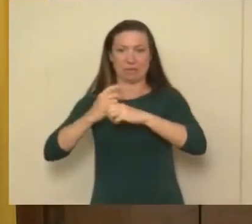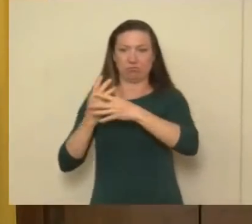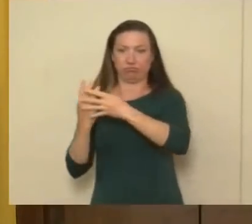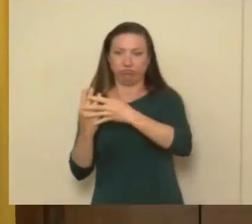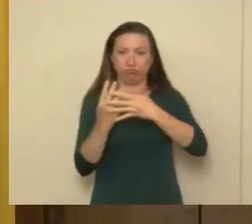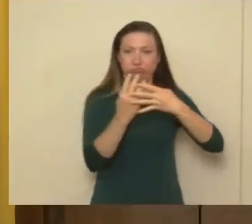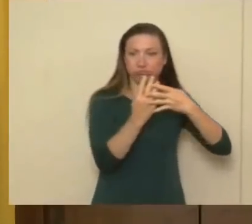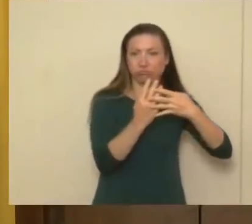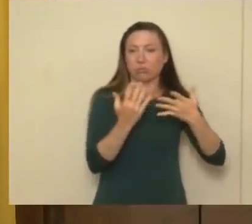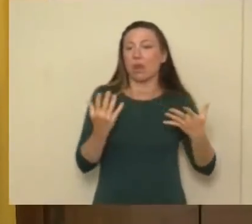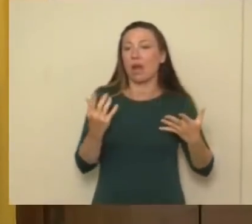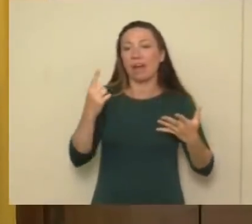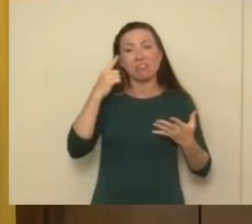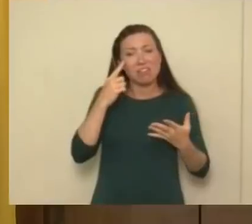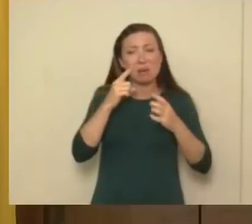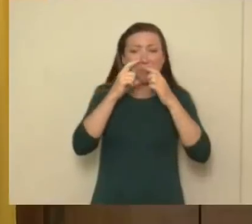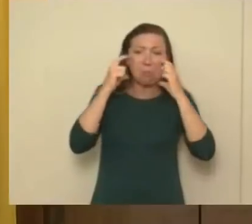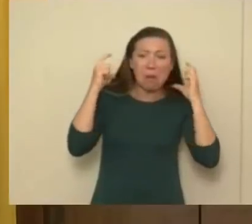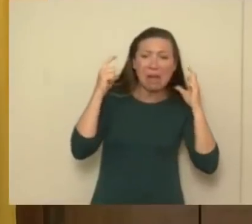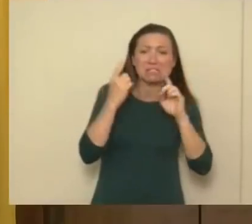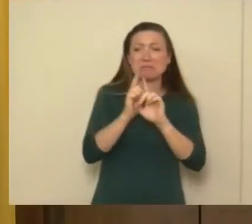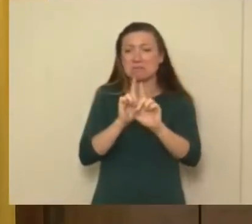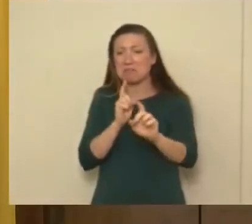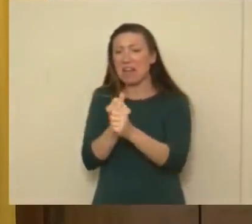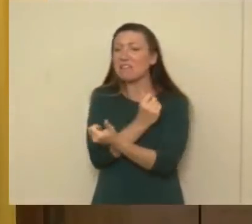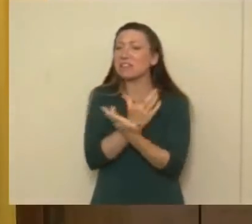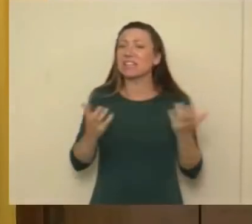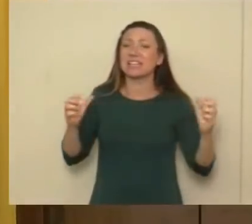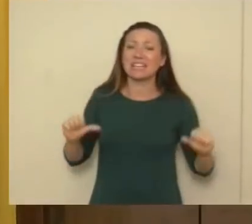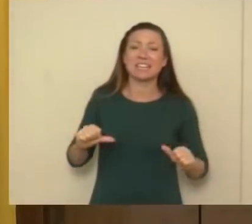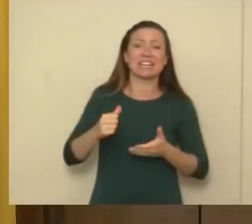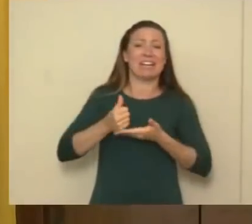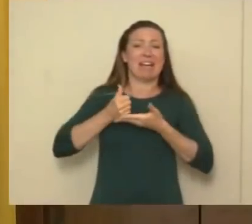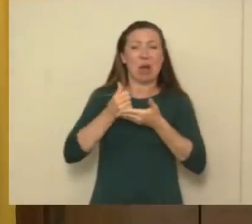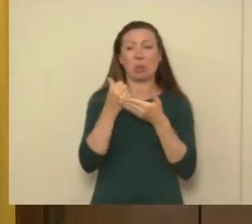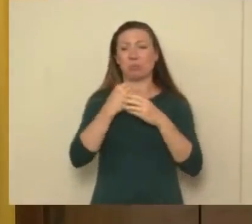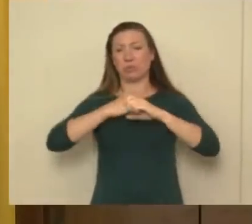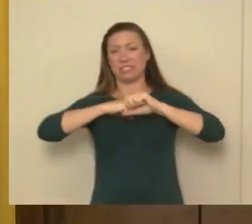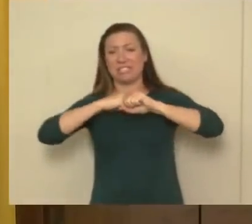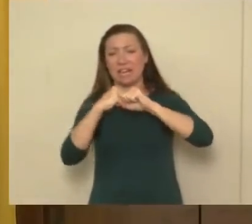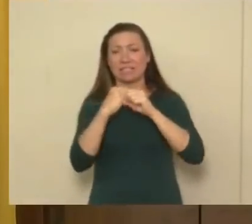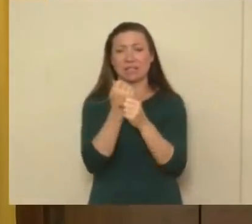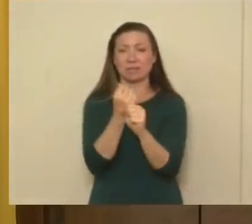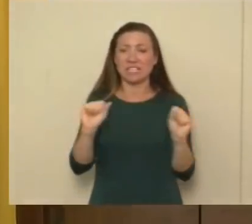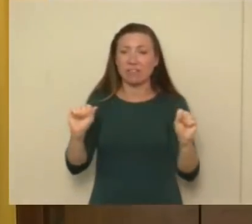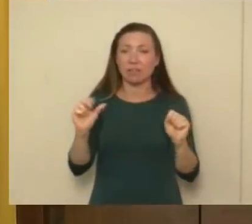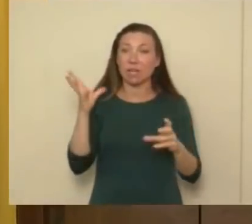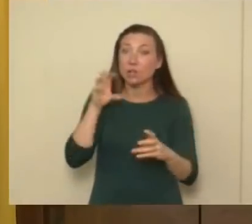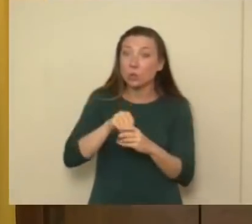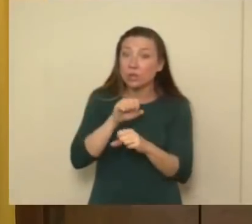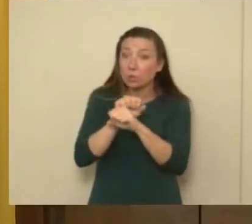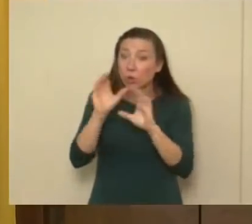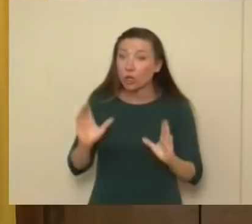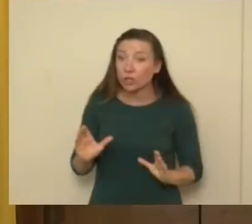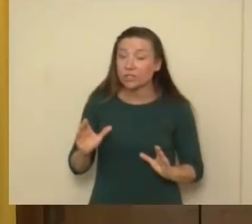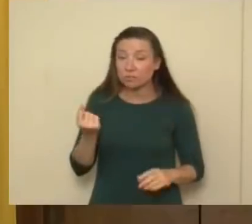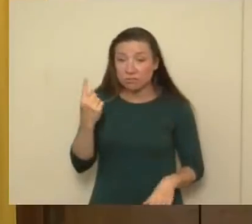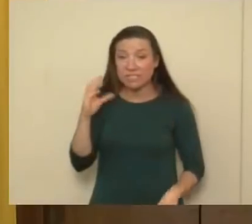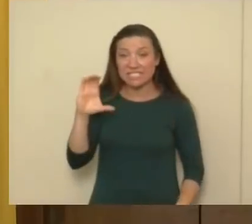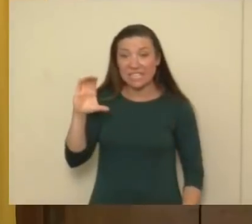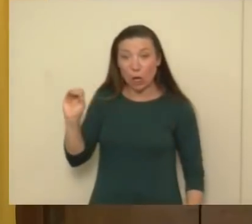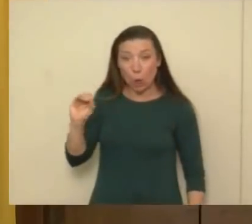really mitigate, and everybody there, including the workers, our correctional officers and the